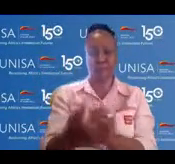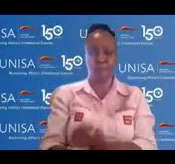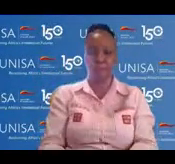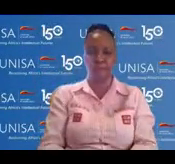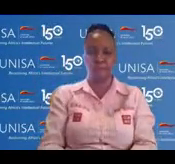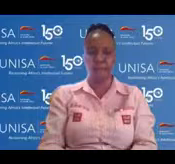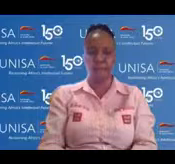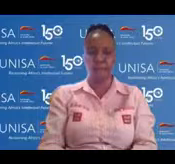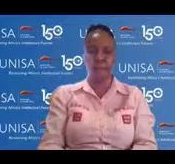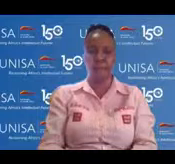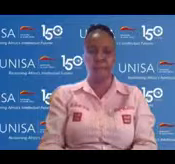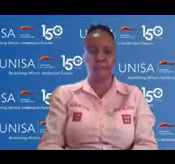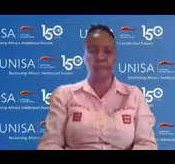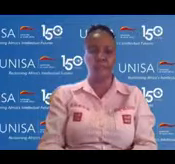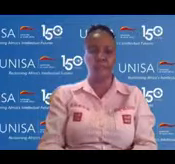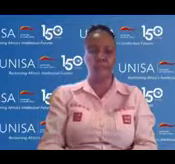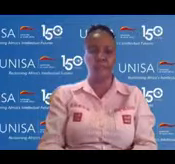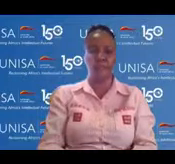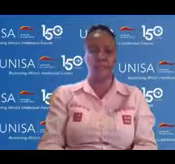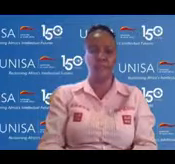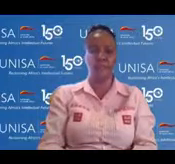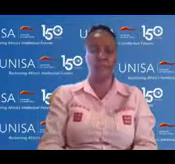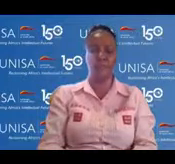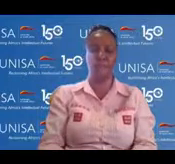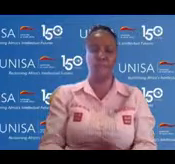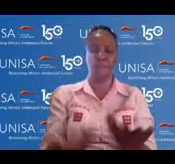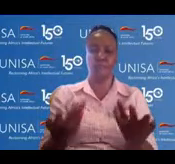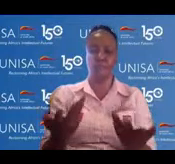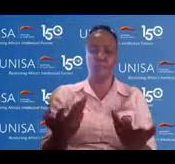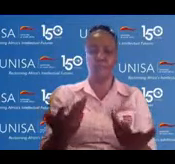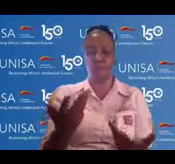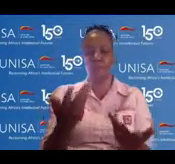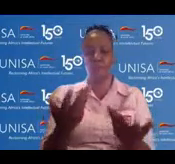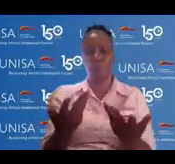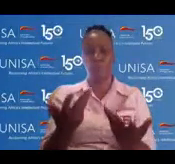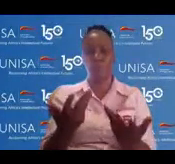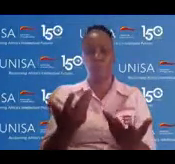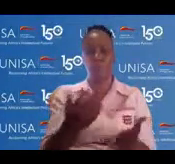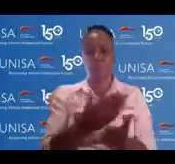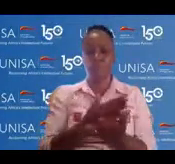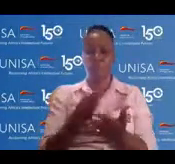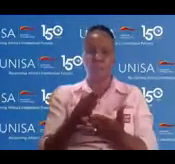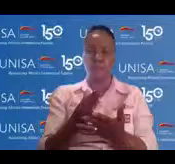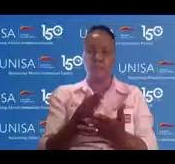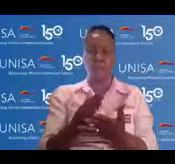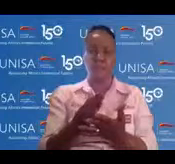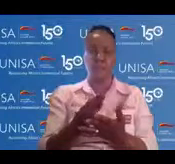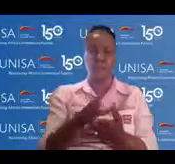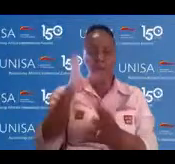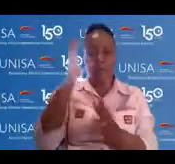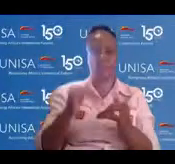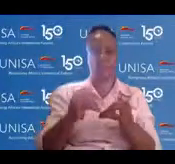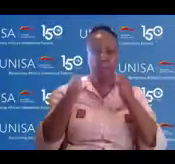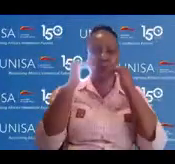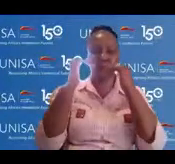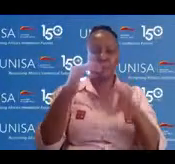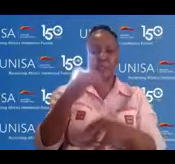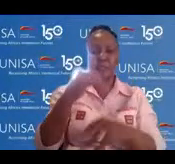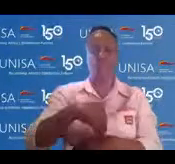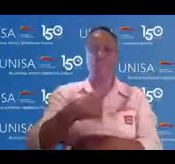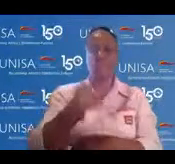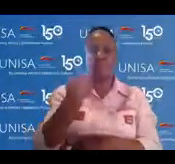So in the instance that there is some form of academic dishonesty, what can happen? What happens